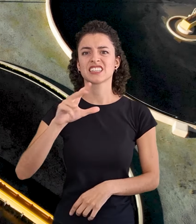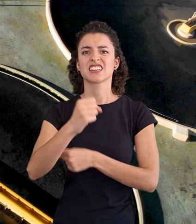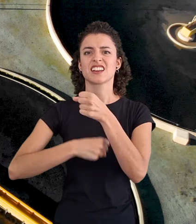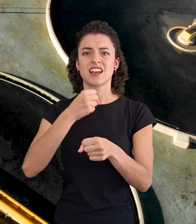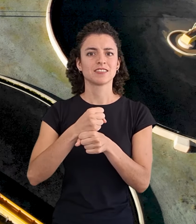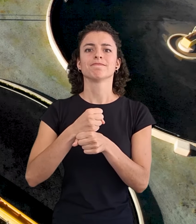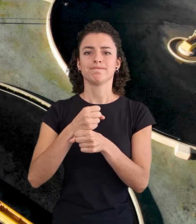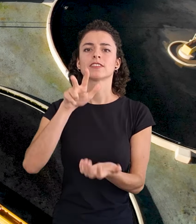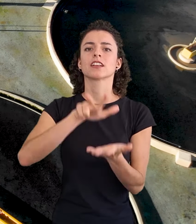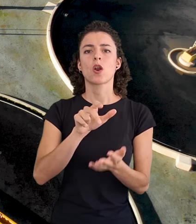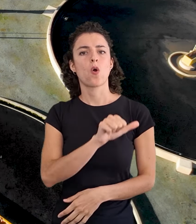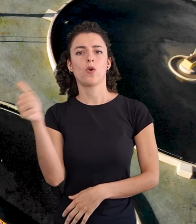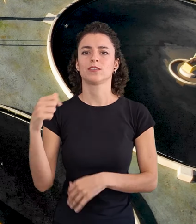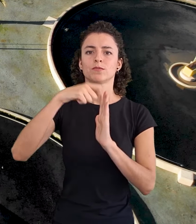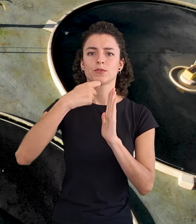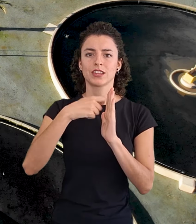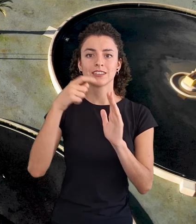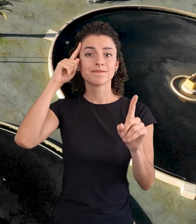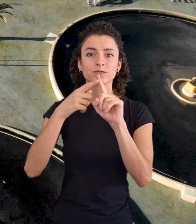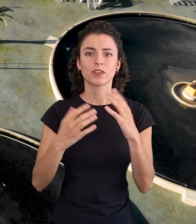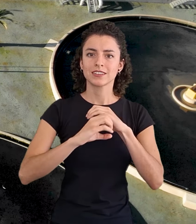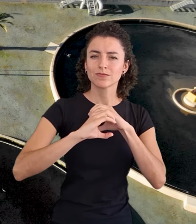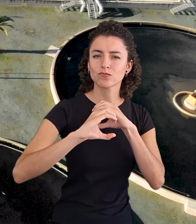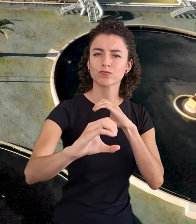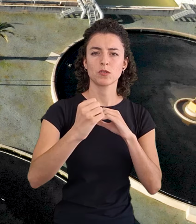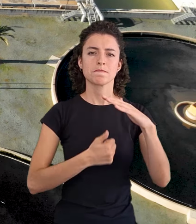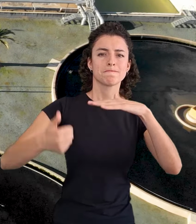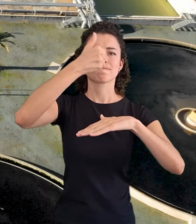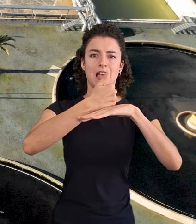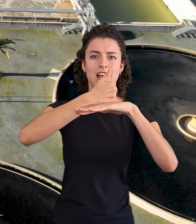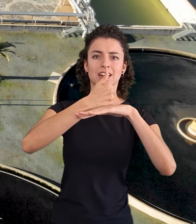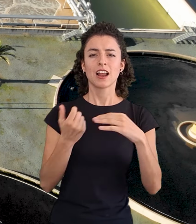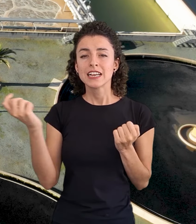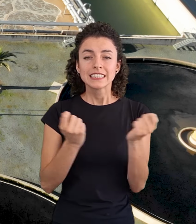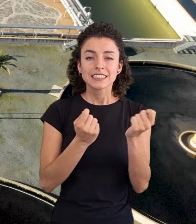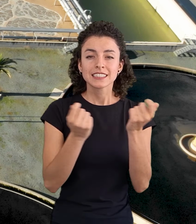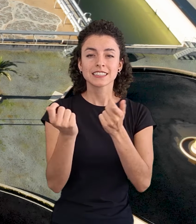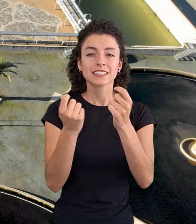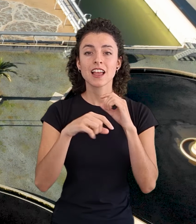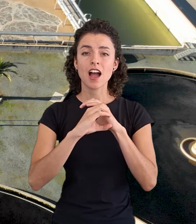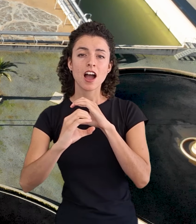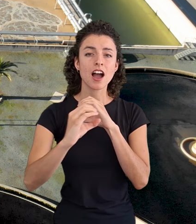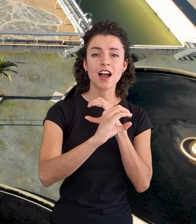Emasagra, as the municipal water company, oversees the construction of the infrastructure.